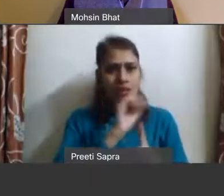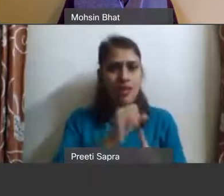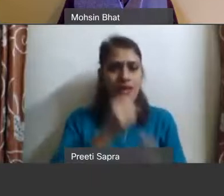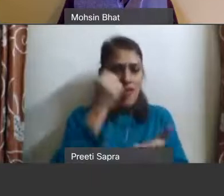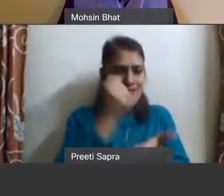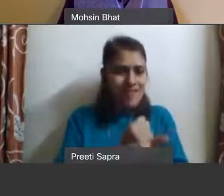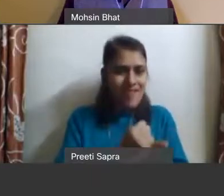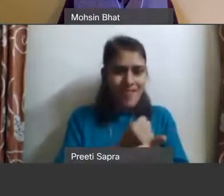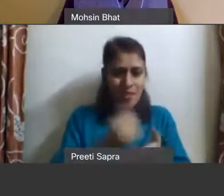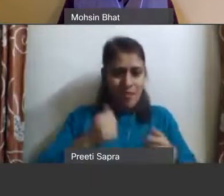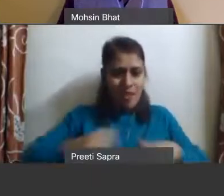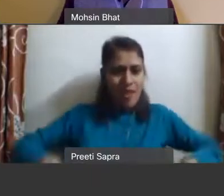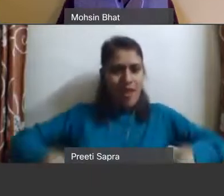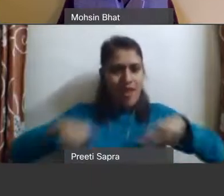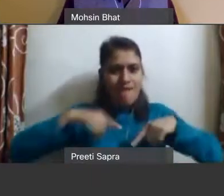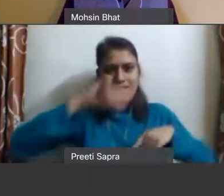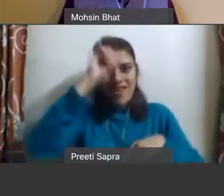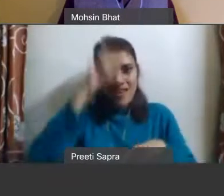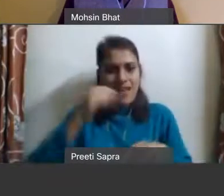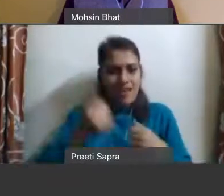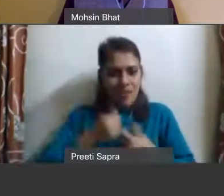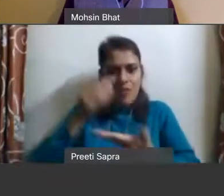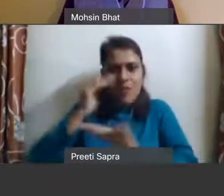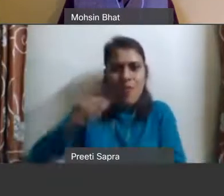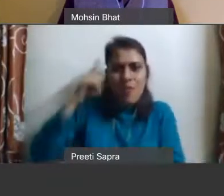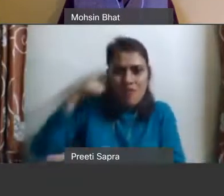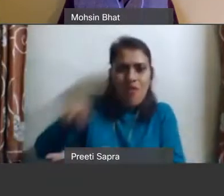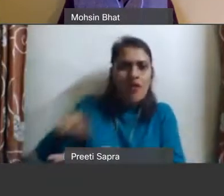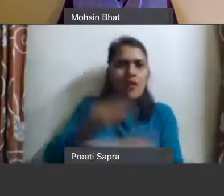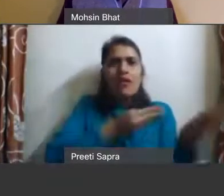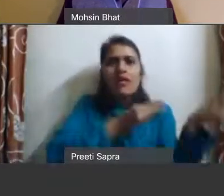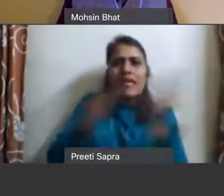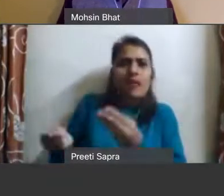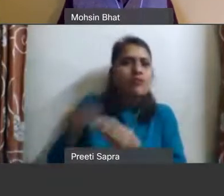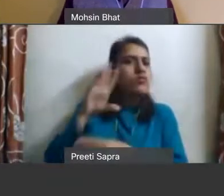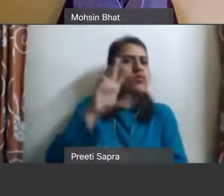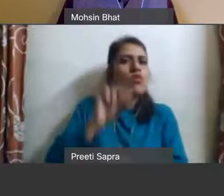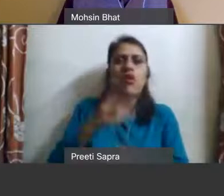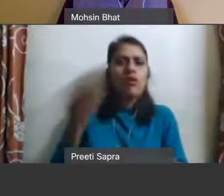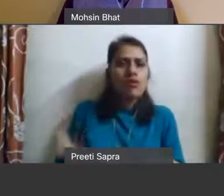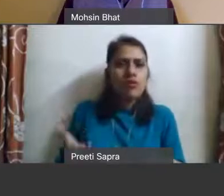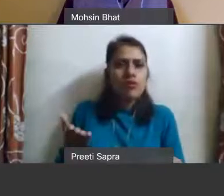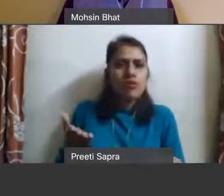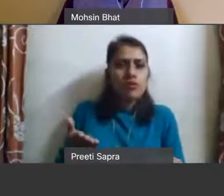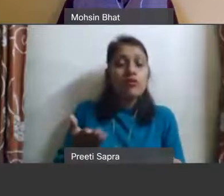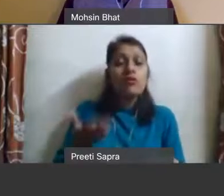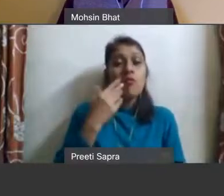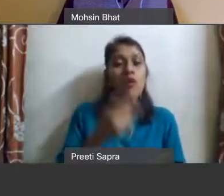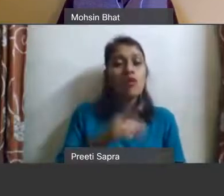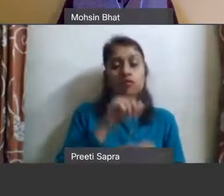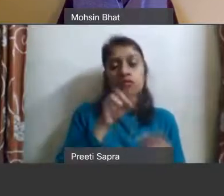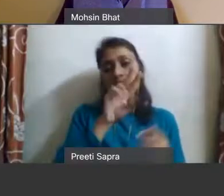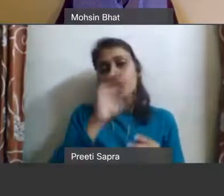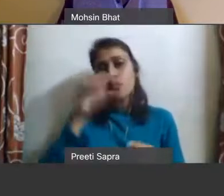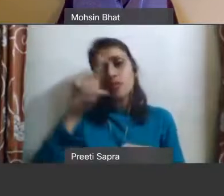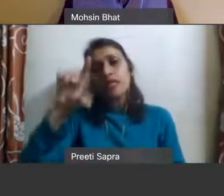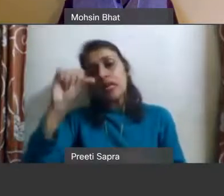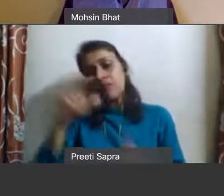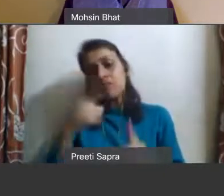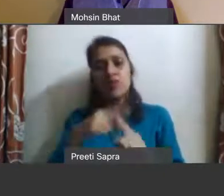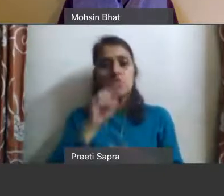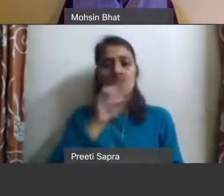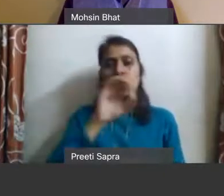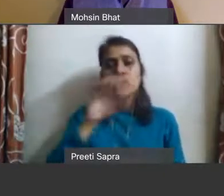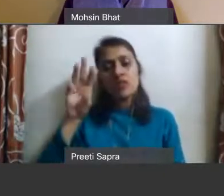to nationality of children, which is clearly being violated because of the 2019 and 2003 citizenship amendments. And of course, one can